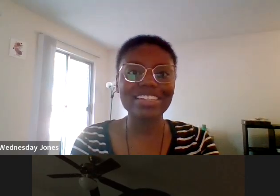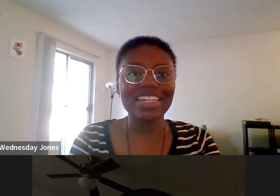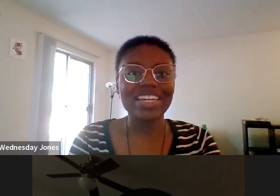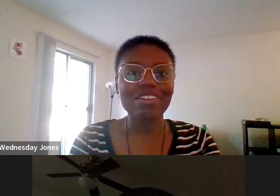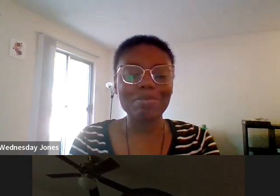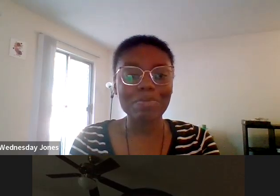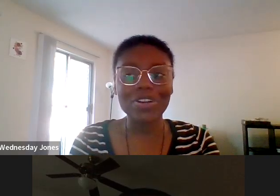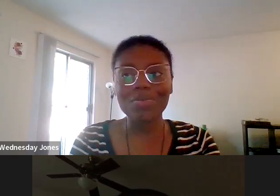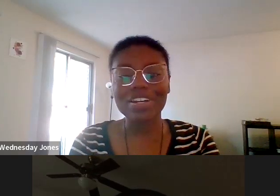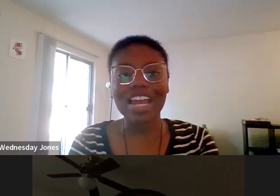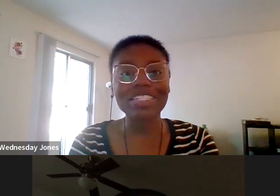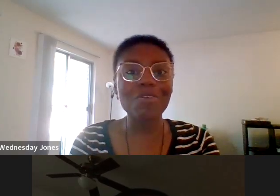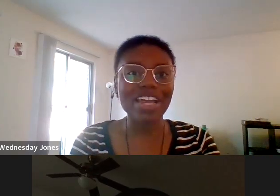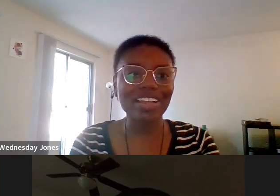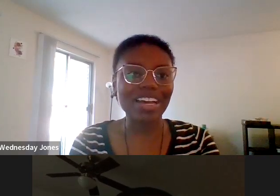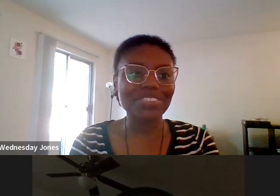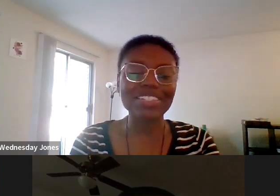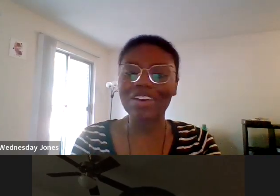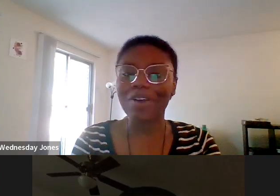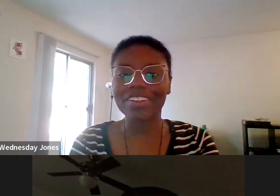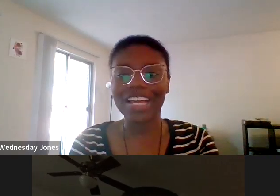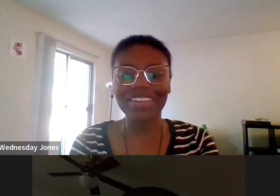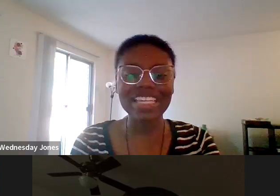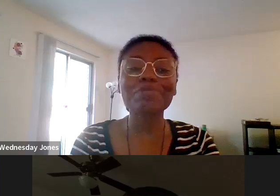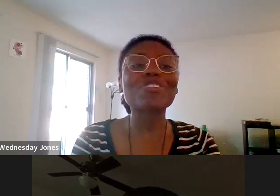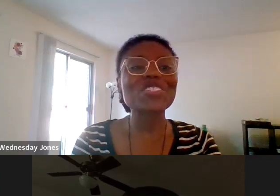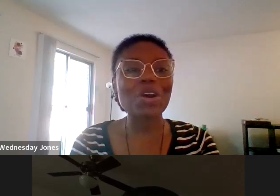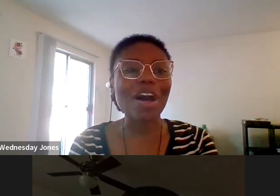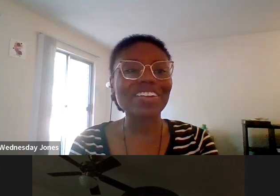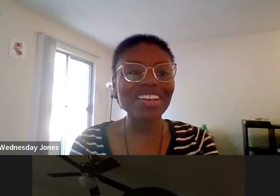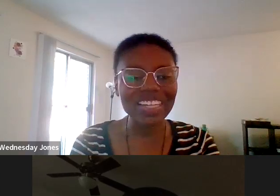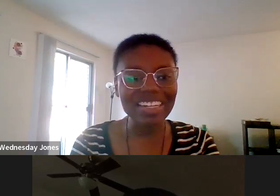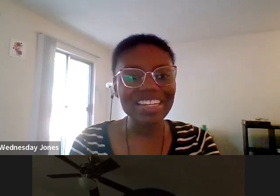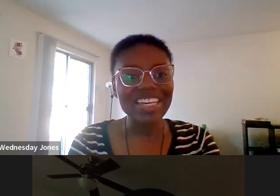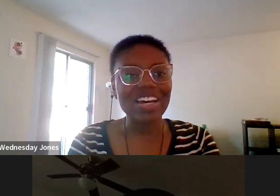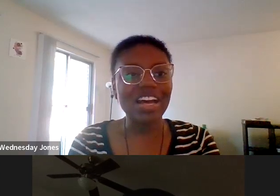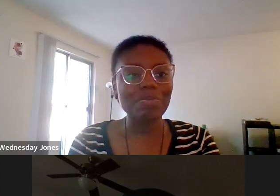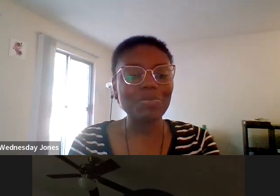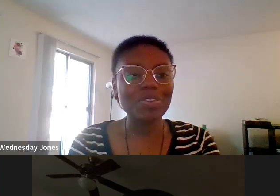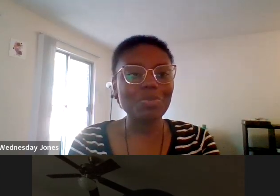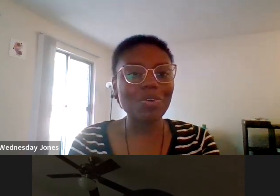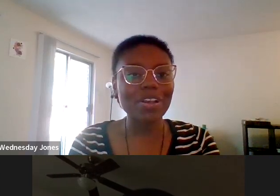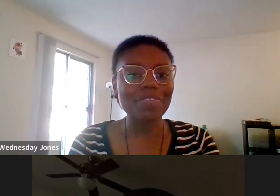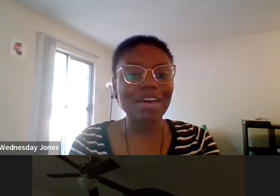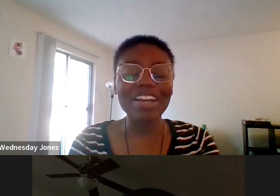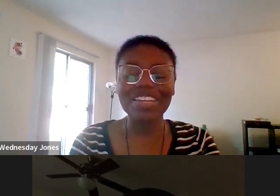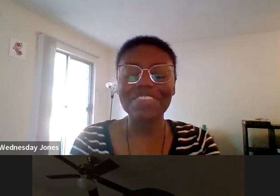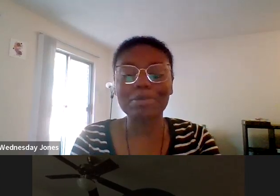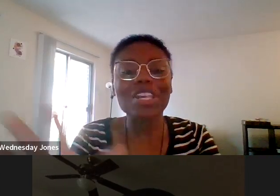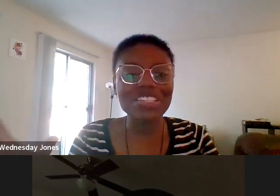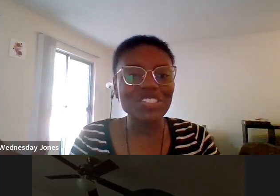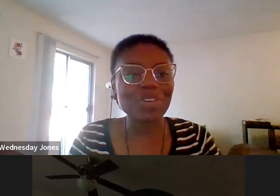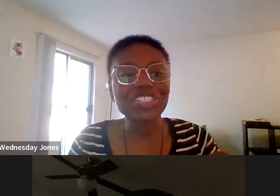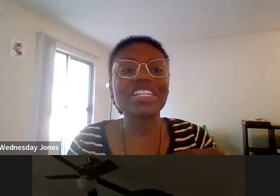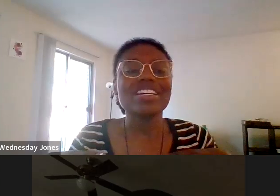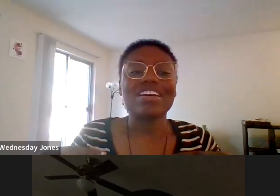Like I remember when I was at YLF, I think this is my first year at YLF. And one of the, I'm not gonna give names,